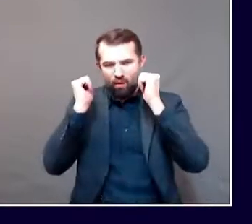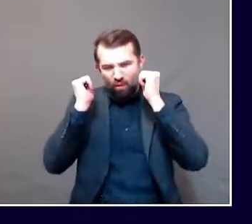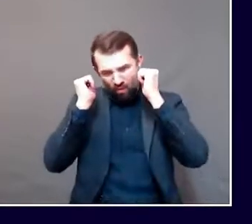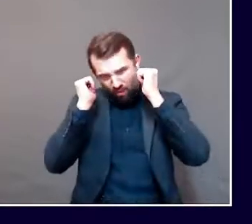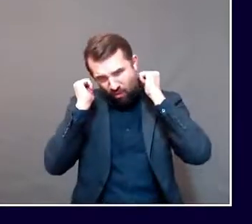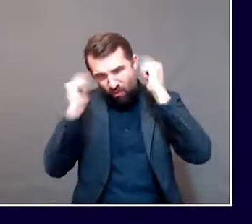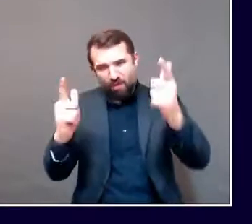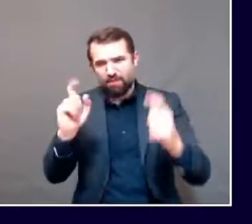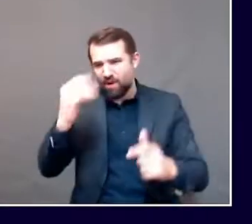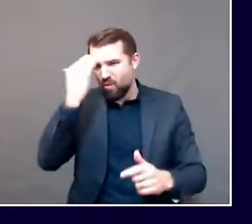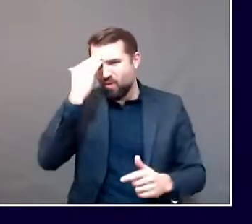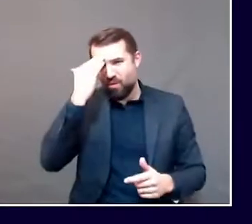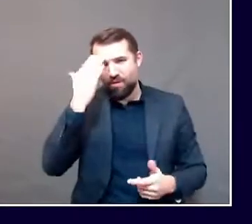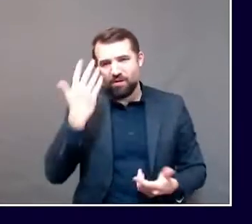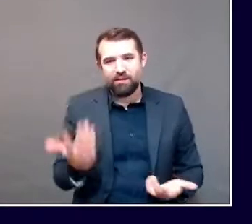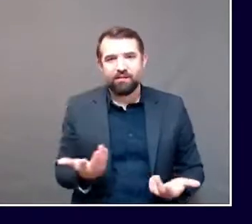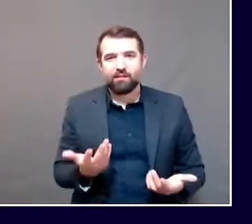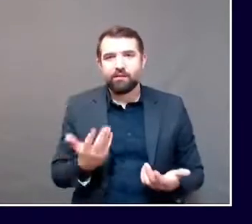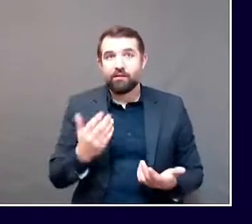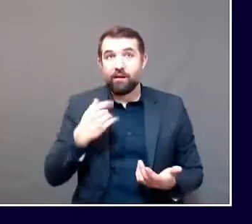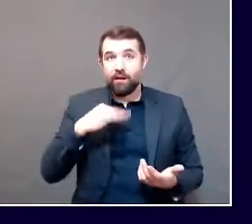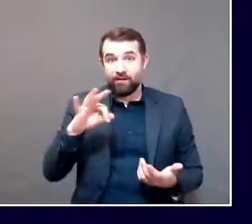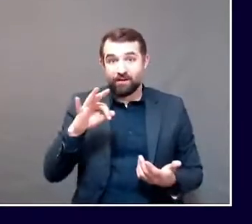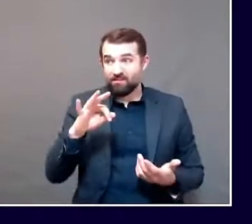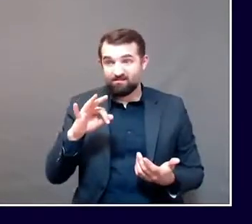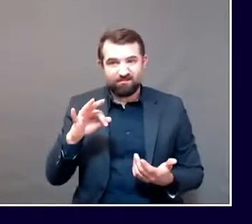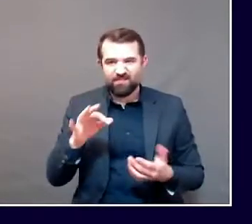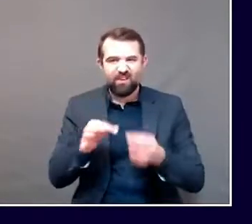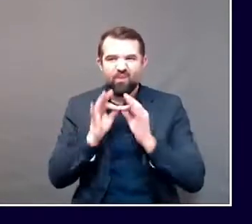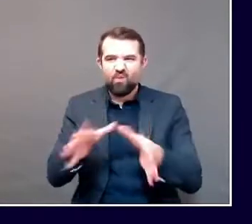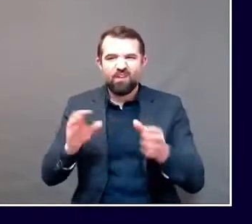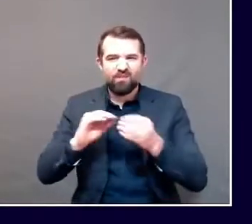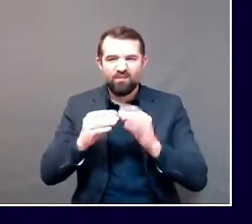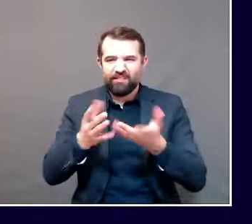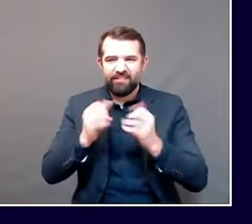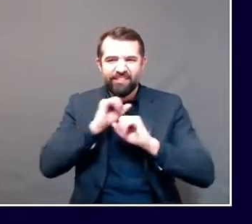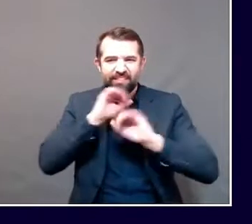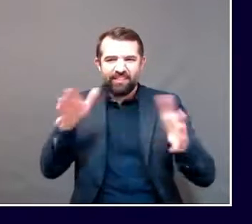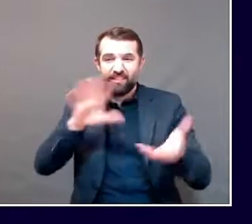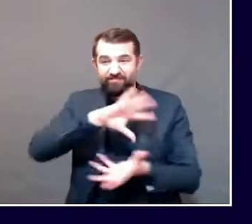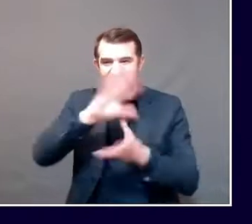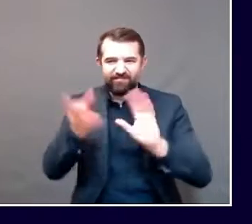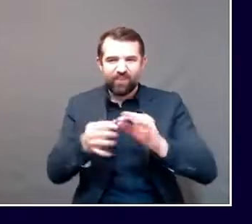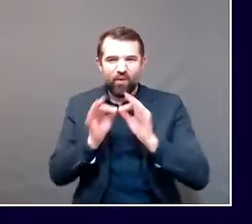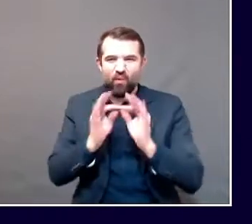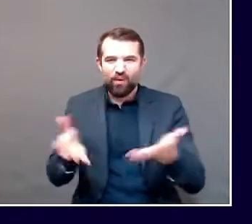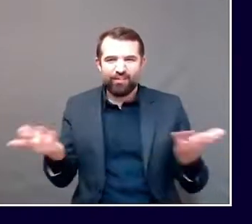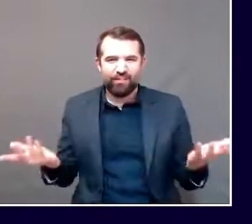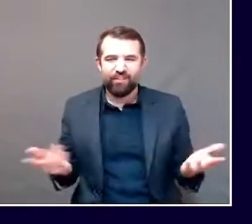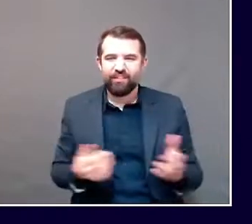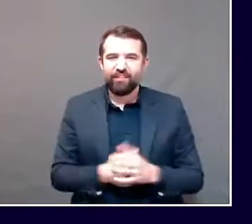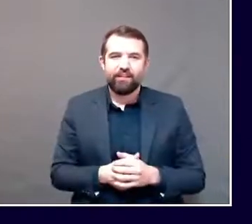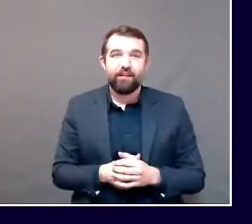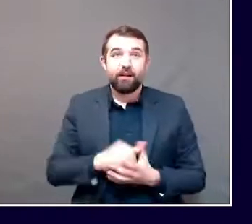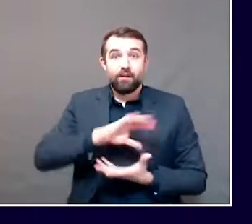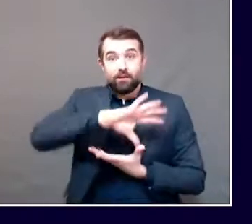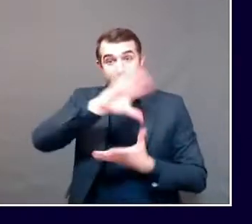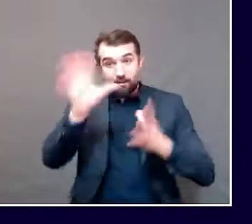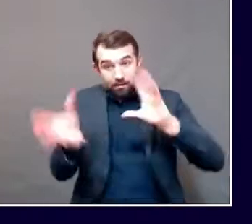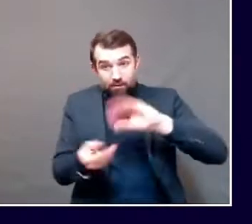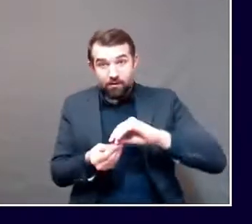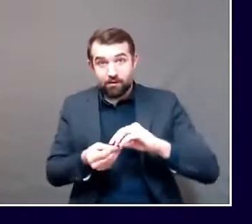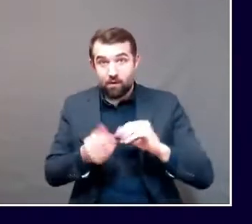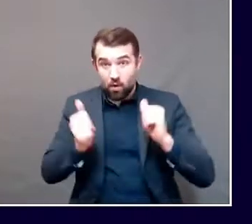So these reports, so we have the total denominator of tests, are really critical. Otherwise, the weight of